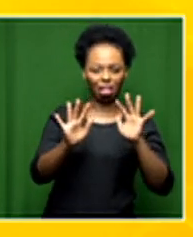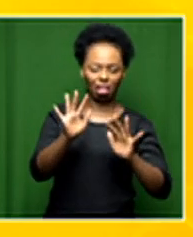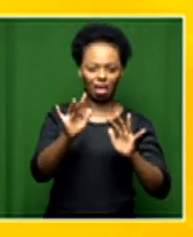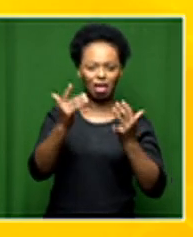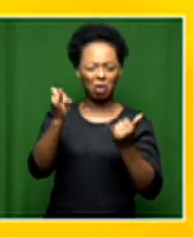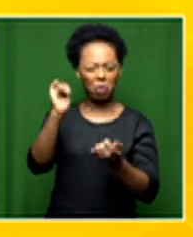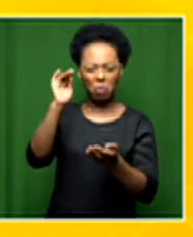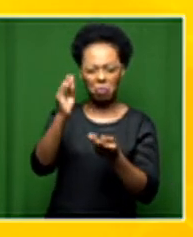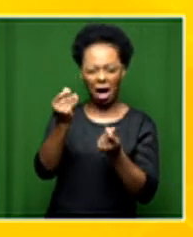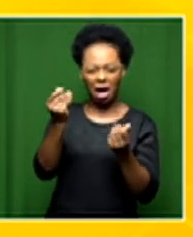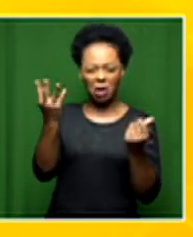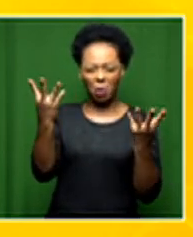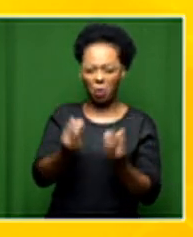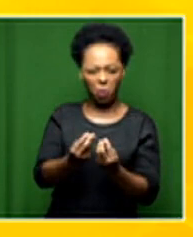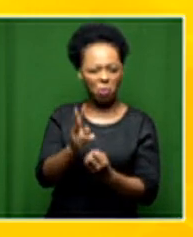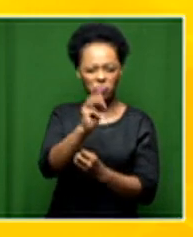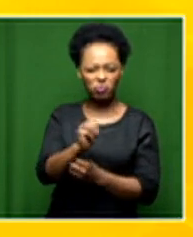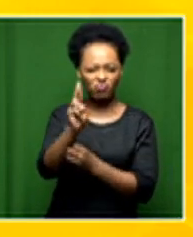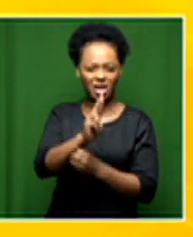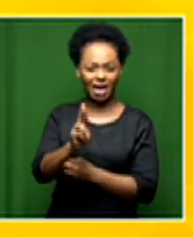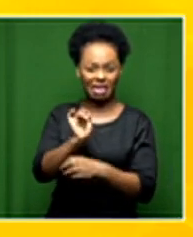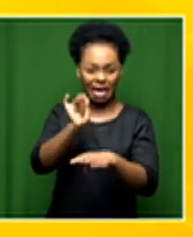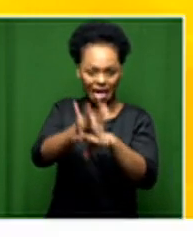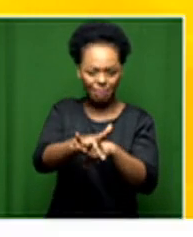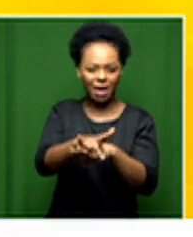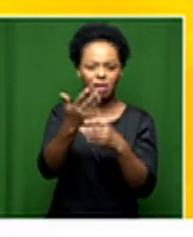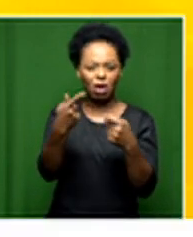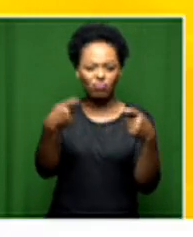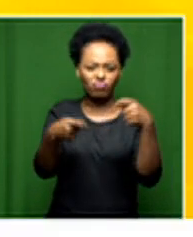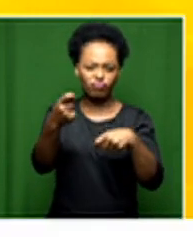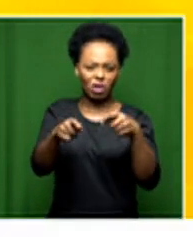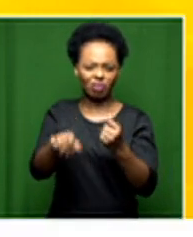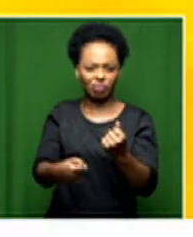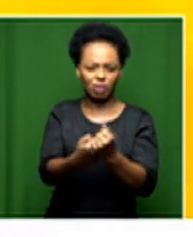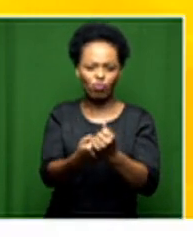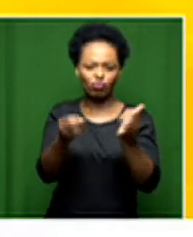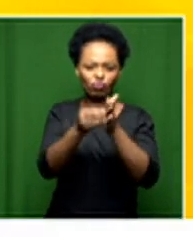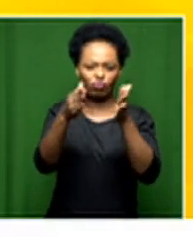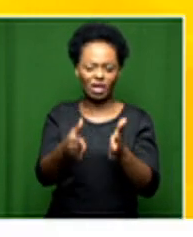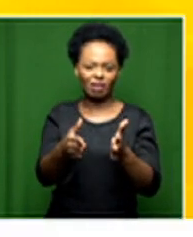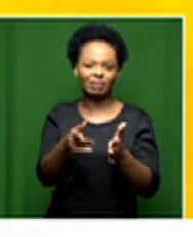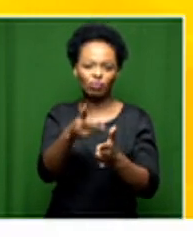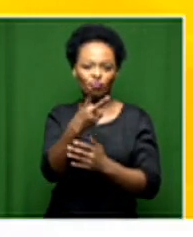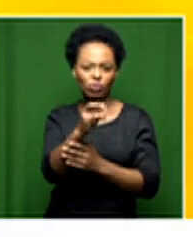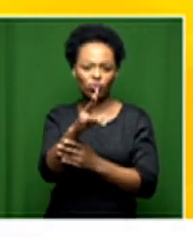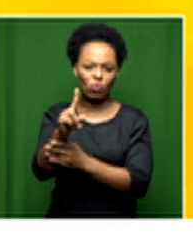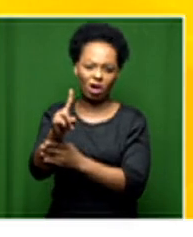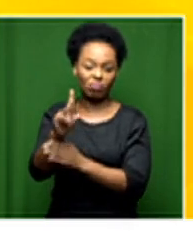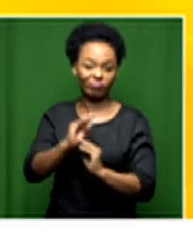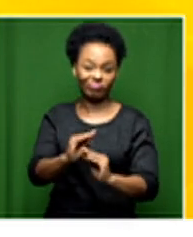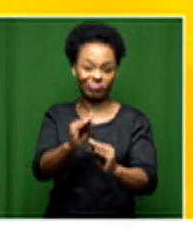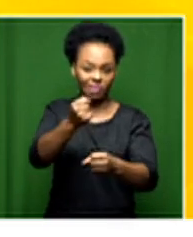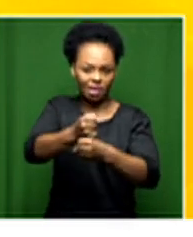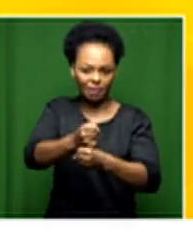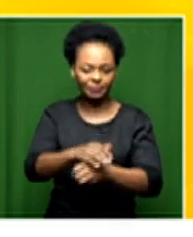of millions of rands, which has a direct impact on the scheme's ability to assist students in the 2021 academic year.